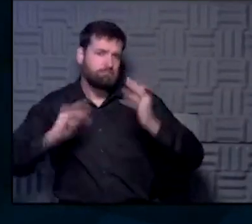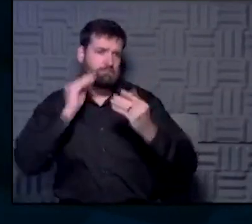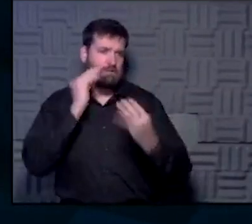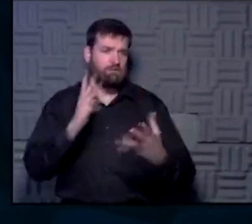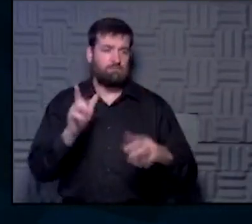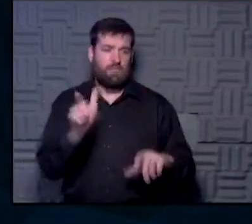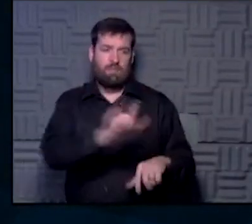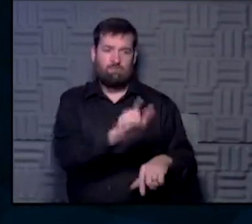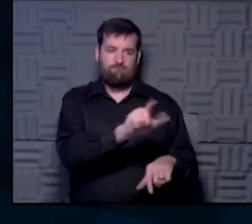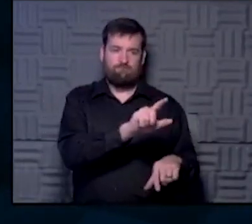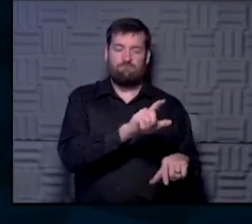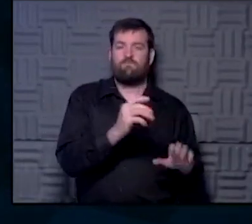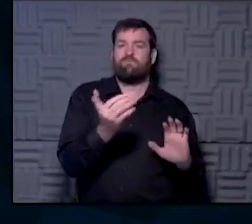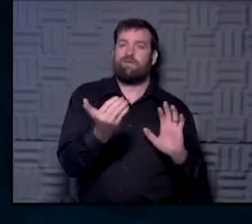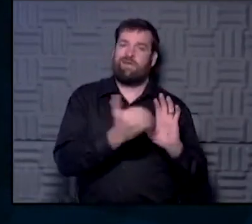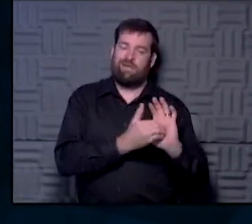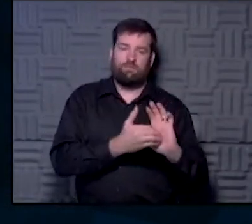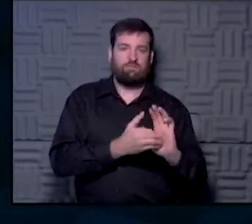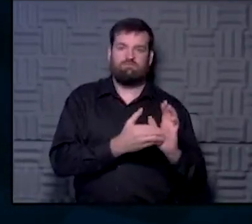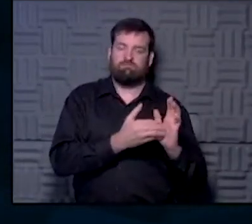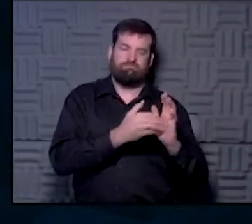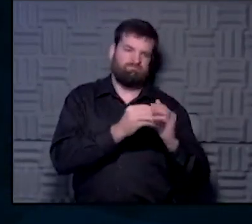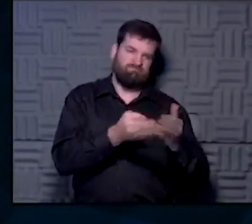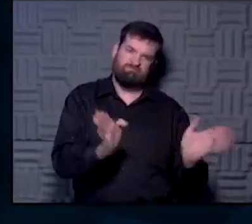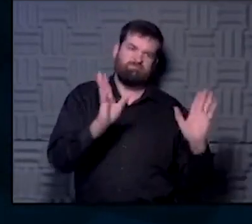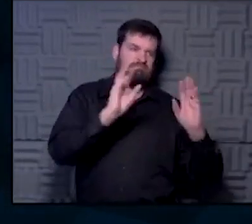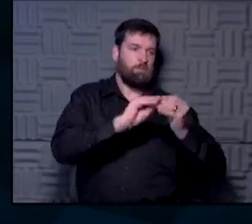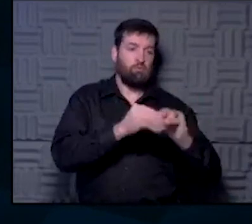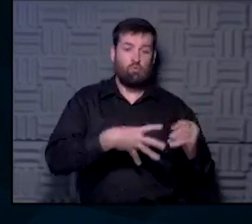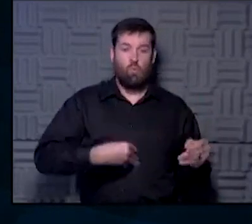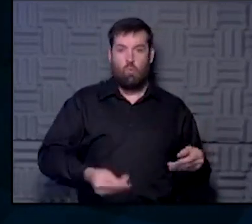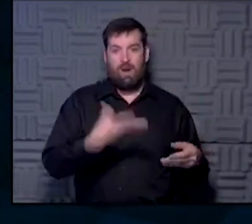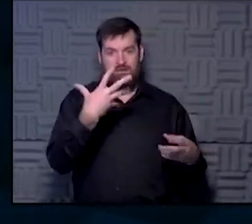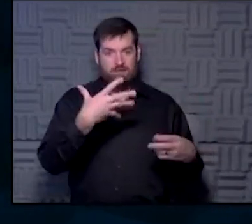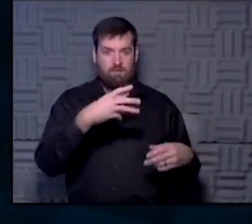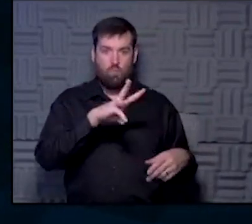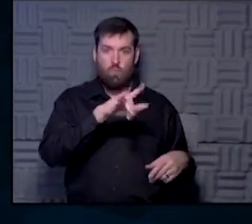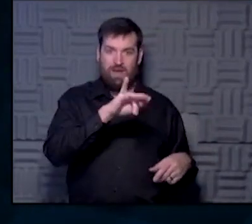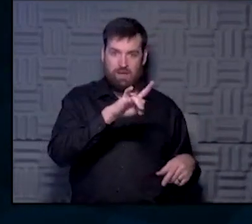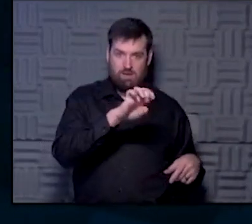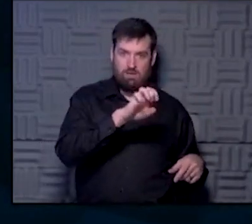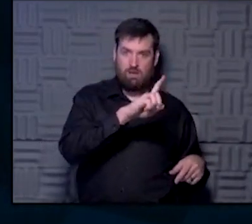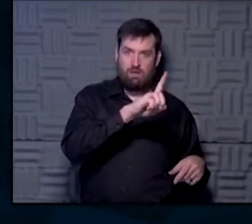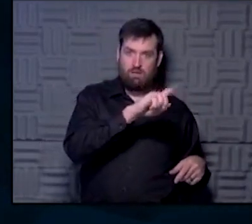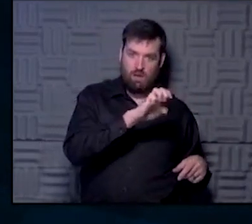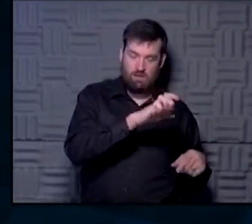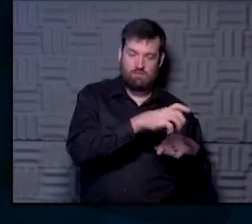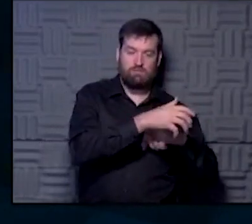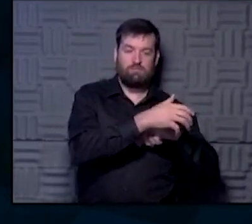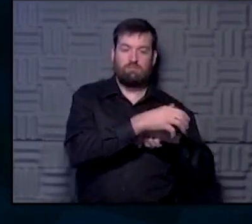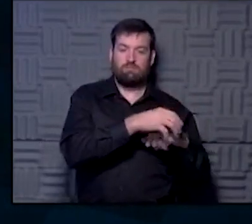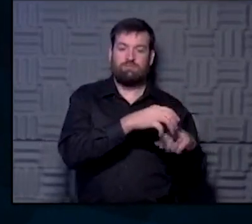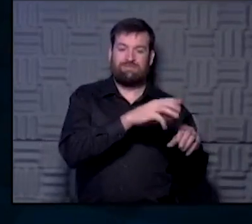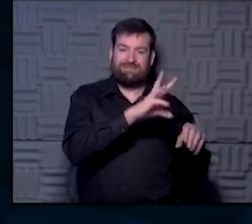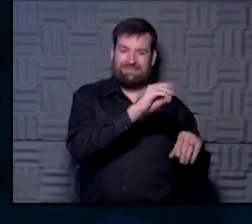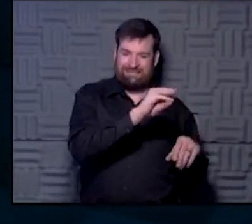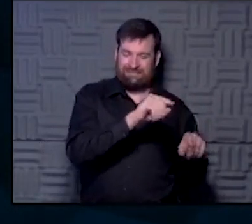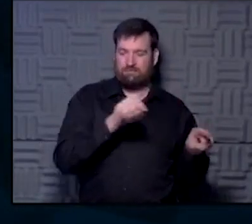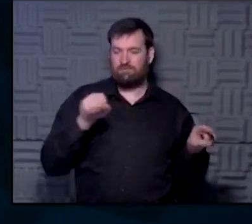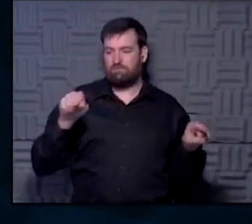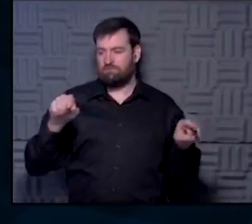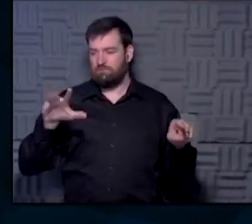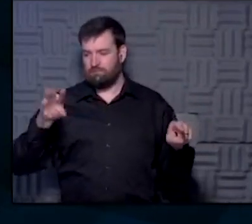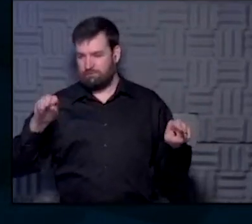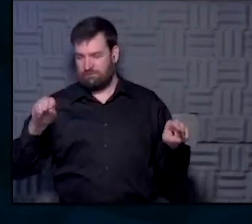graph on the left-hand side, again, is just the flat numbers. So among our white population in Wyandotte County, we've had 60, 62 deaths, and our black population around